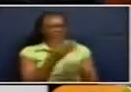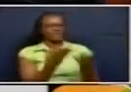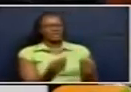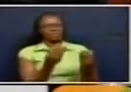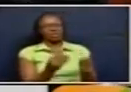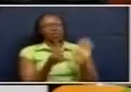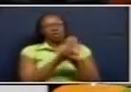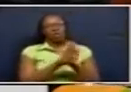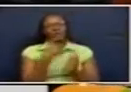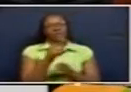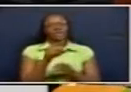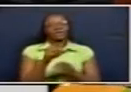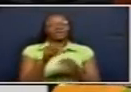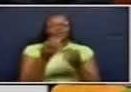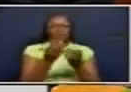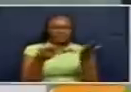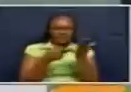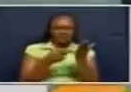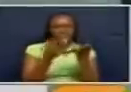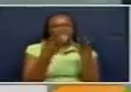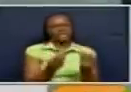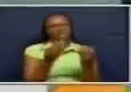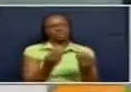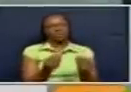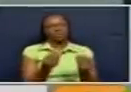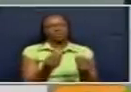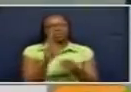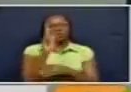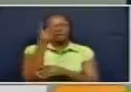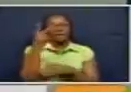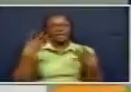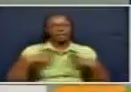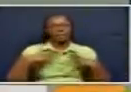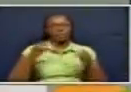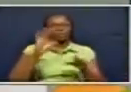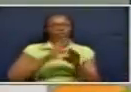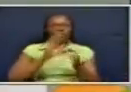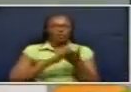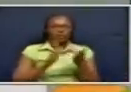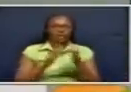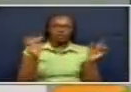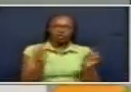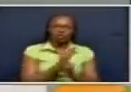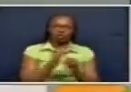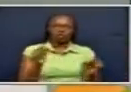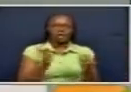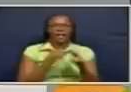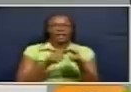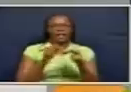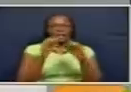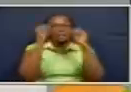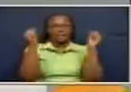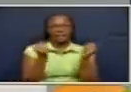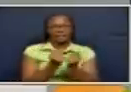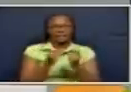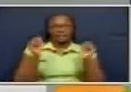make the technology very simple mm. in order for Kenyans to be able to vote quickly, and the system should be able